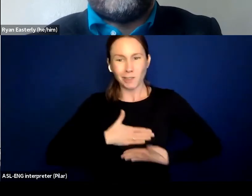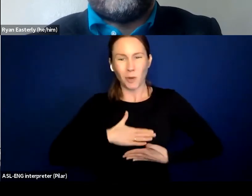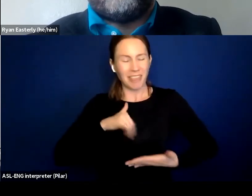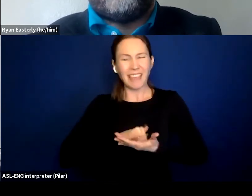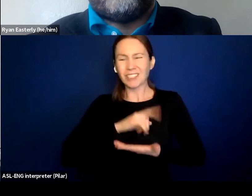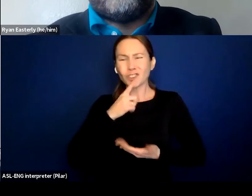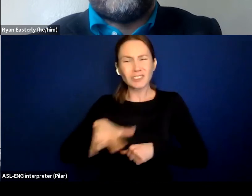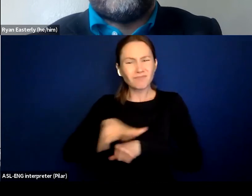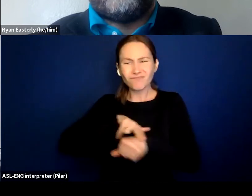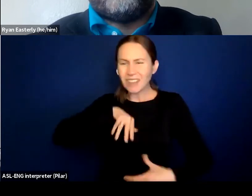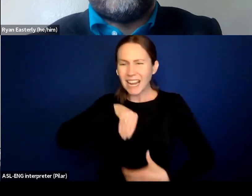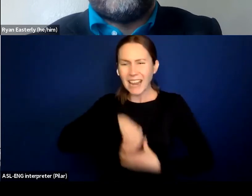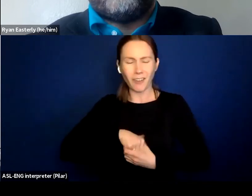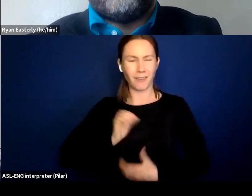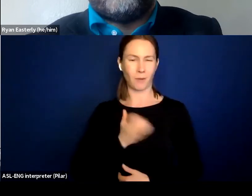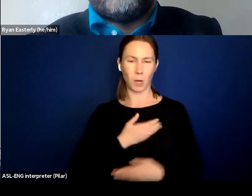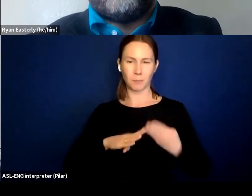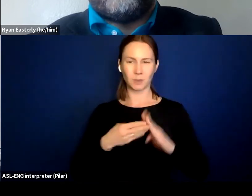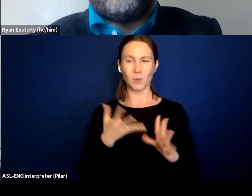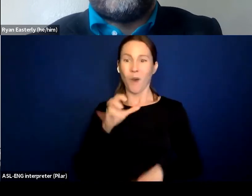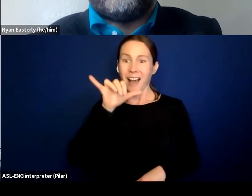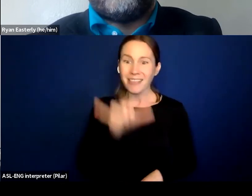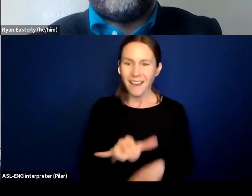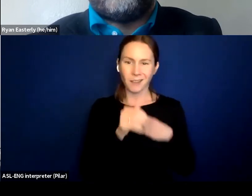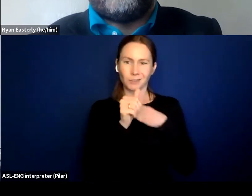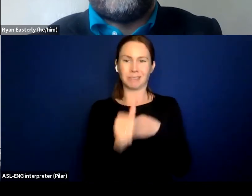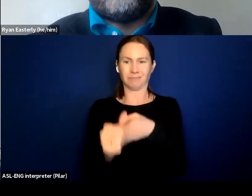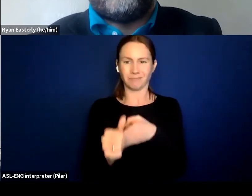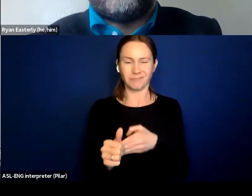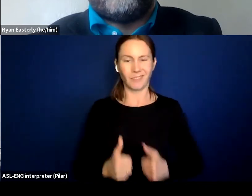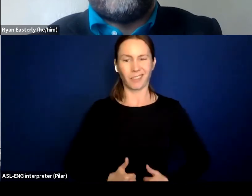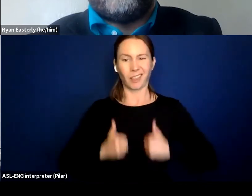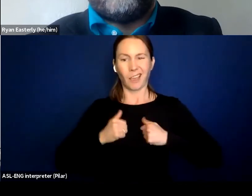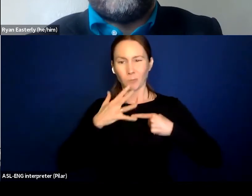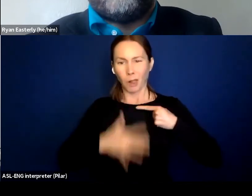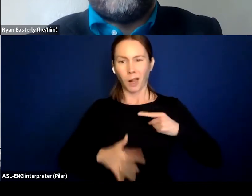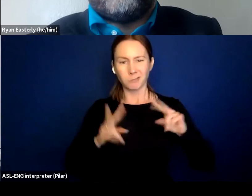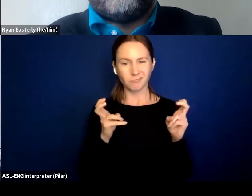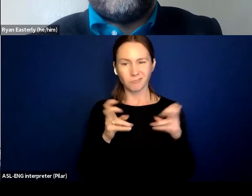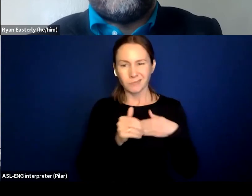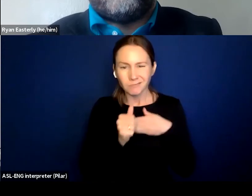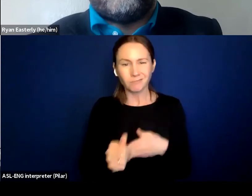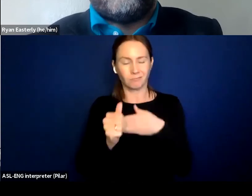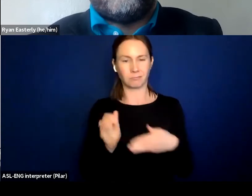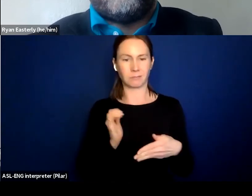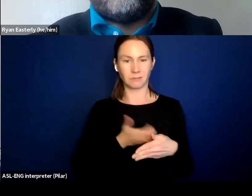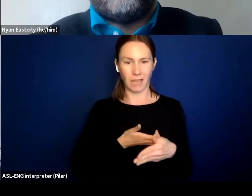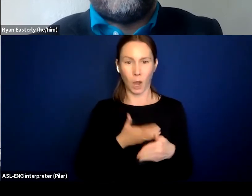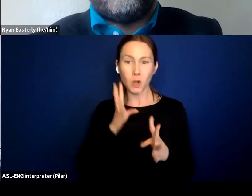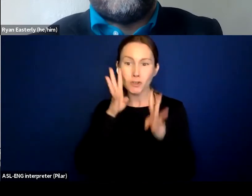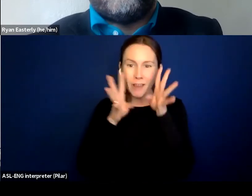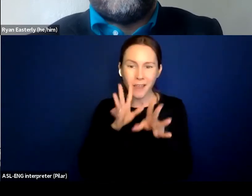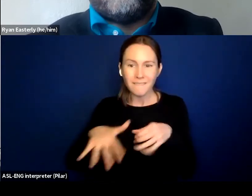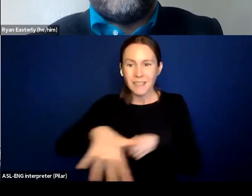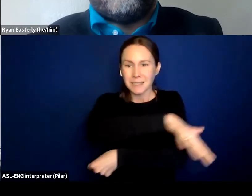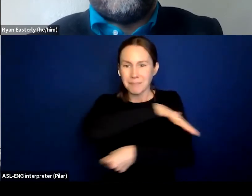our communities. And we want that to be the lifeblood of our creative space. How can you help us to do that? And